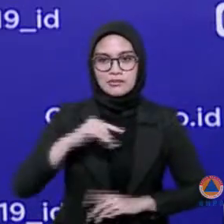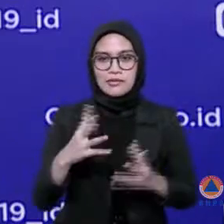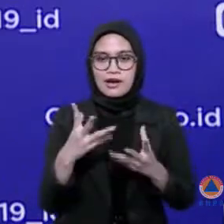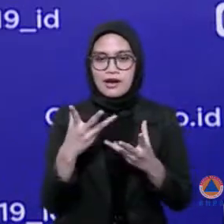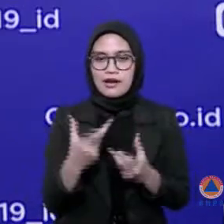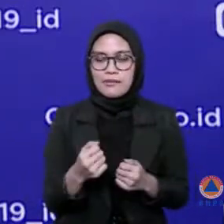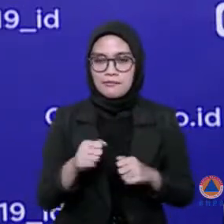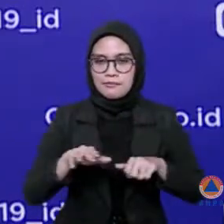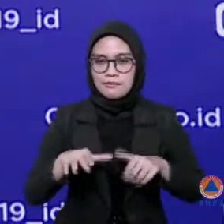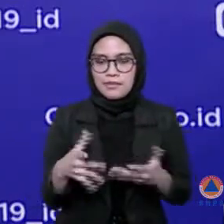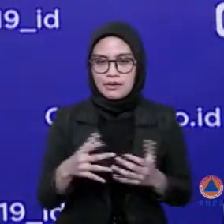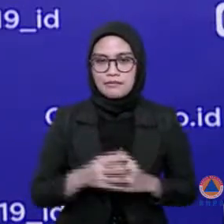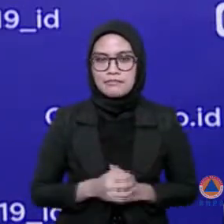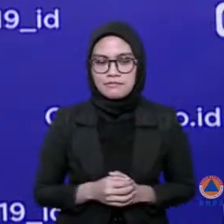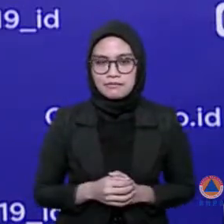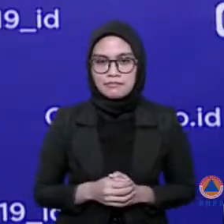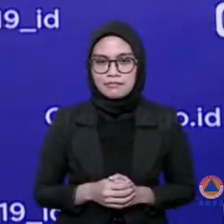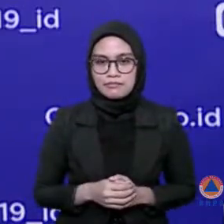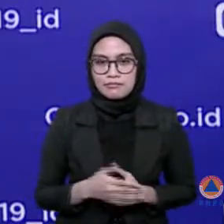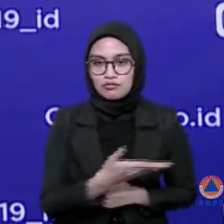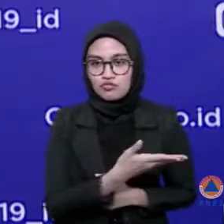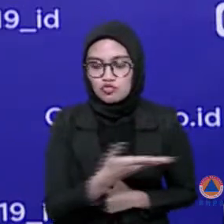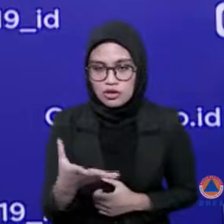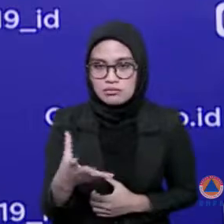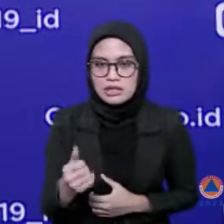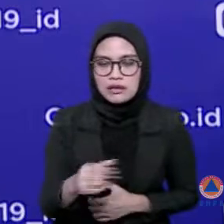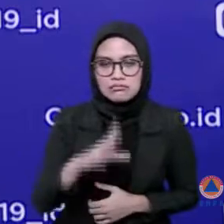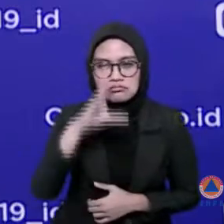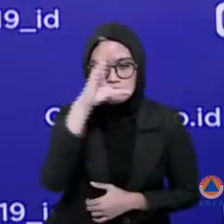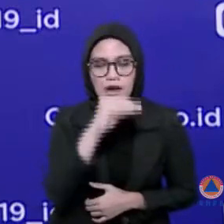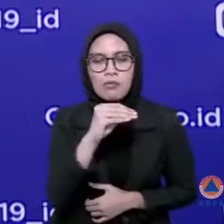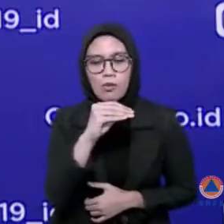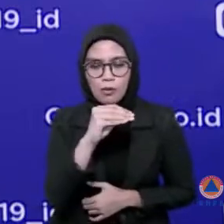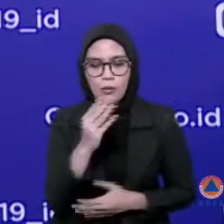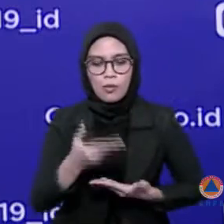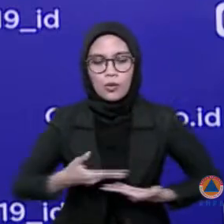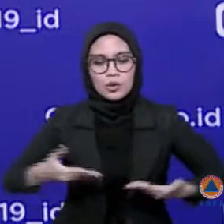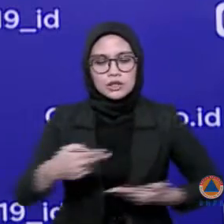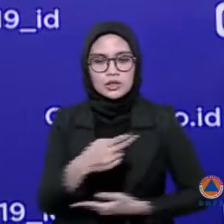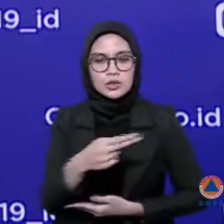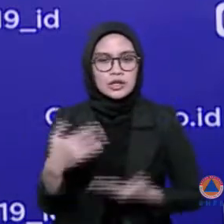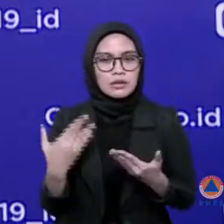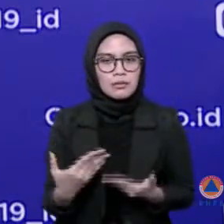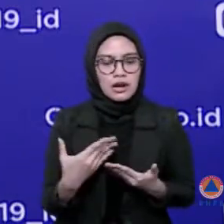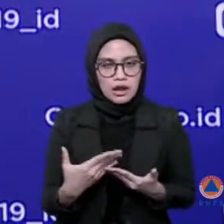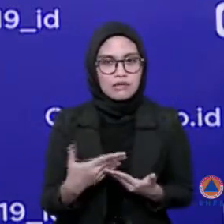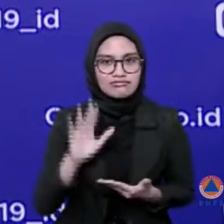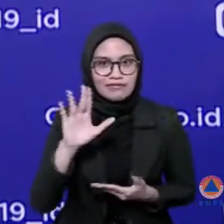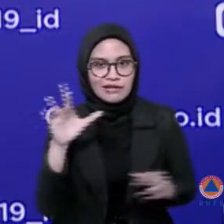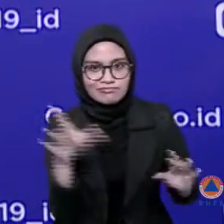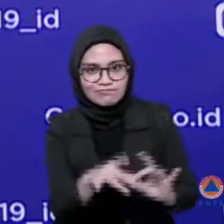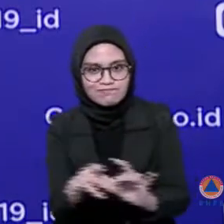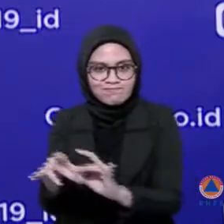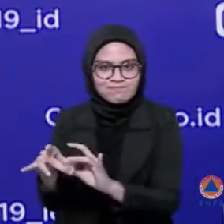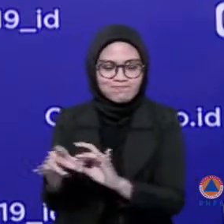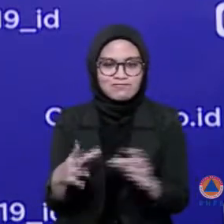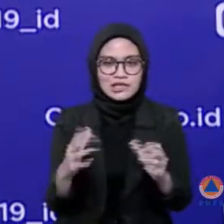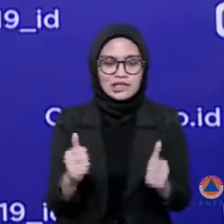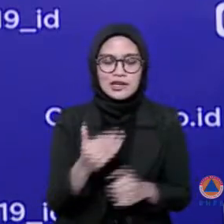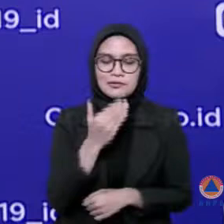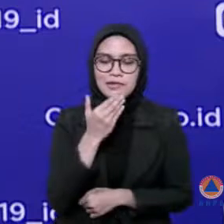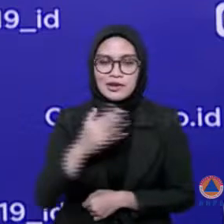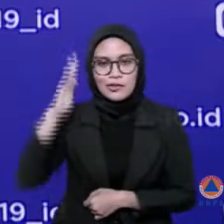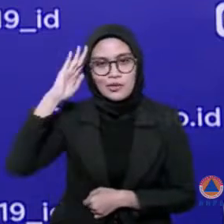that you understand the situations in Indonesia, and let's work together to save the world. Thank you very